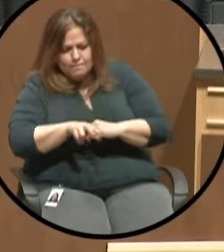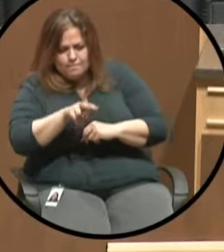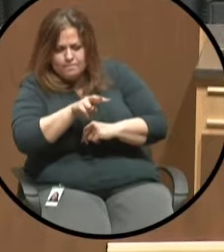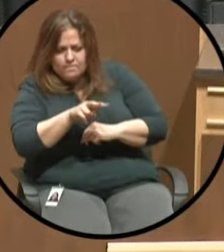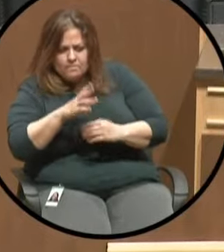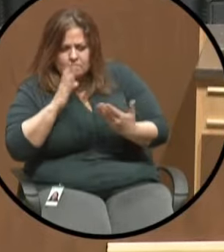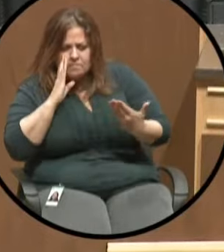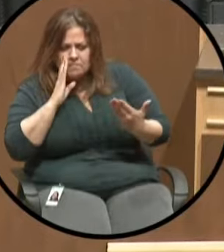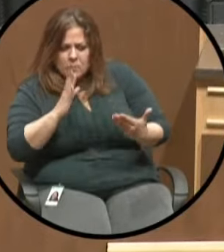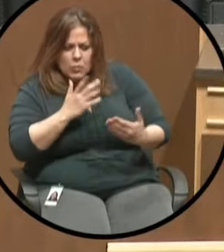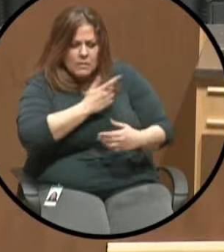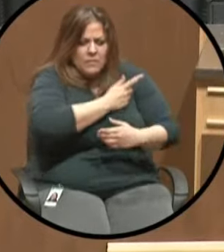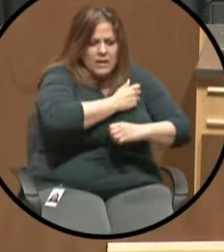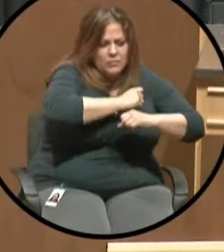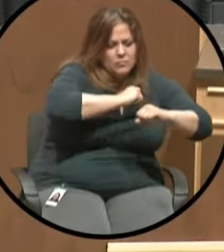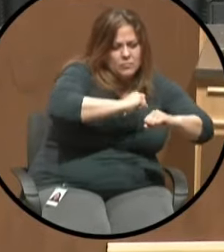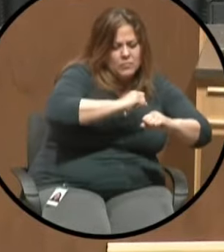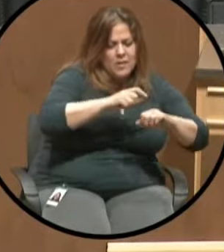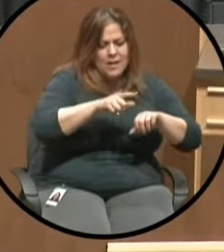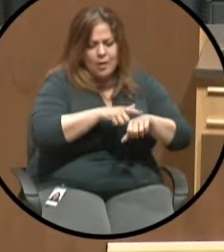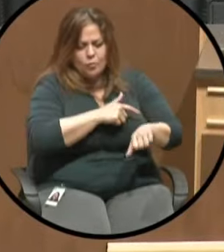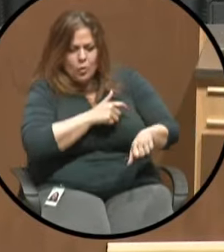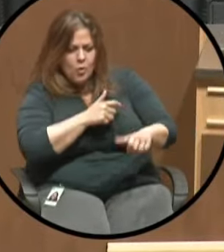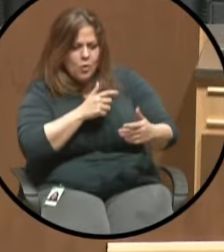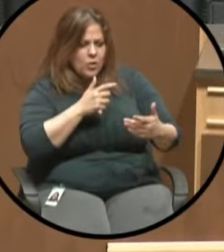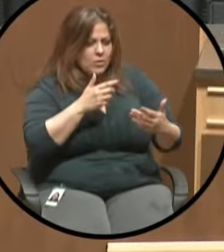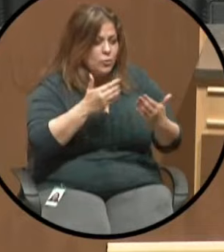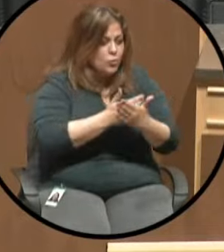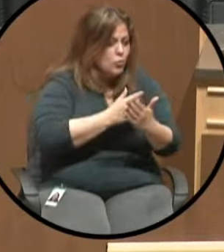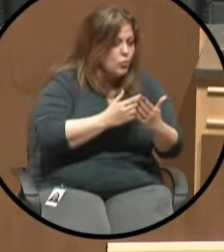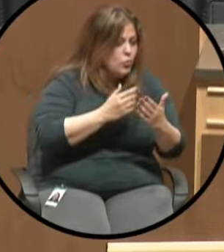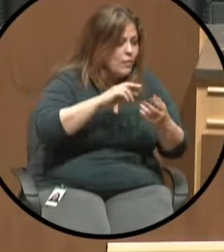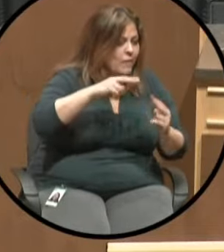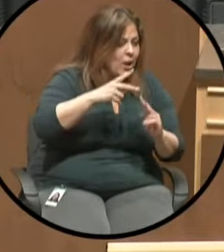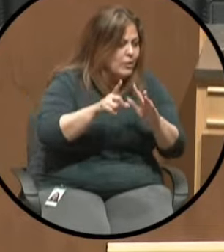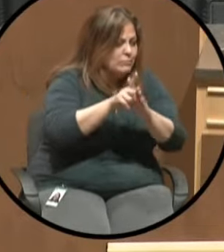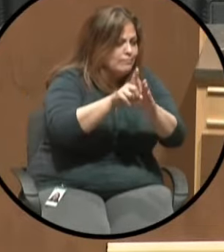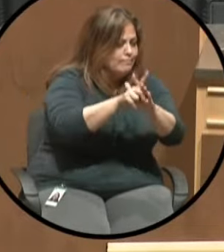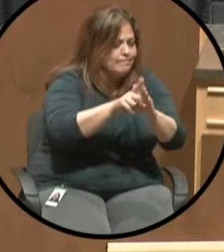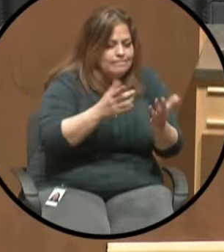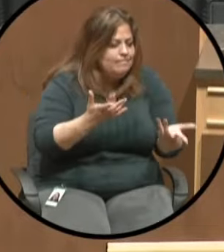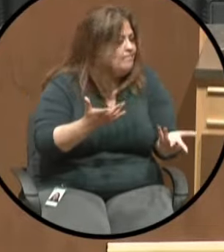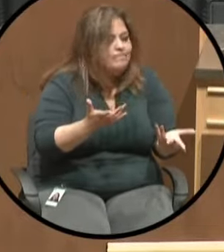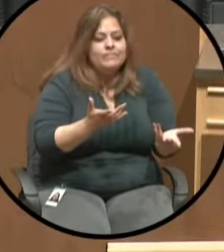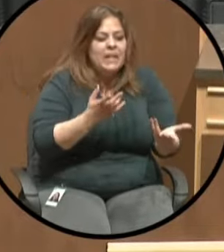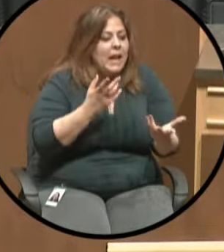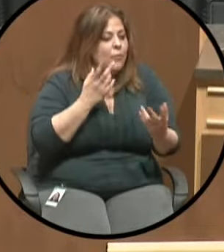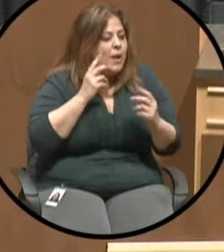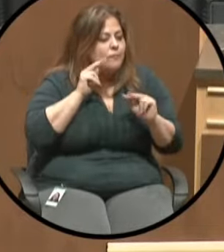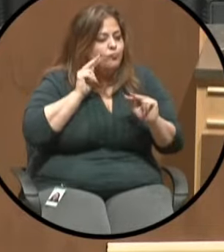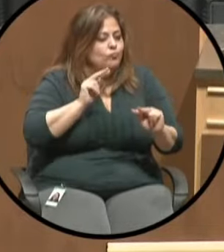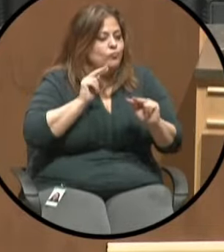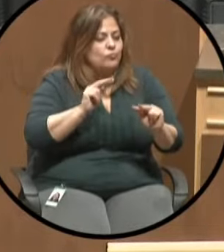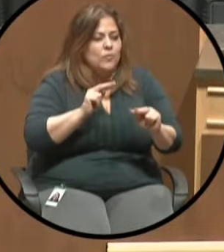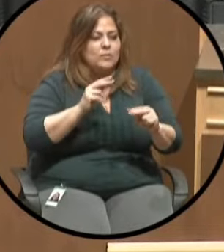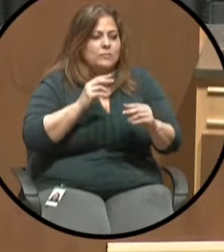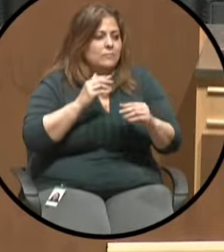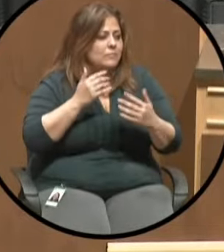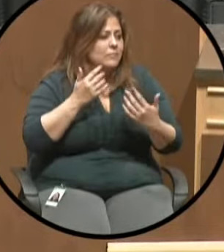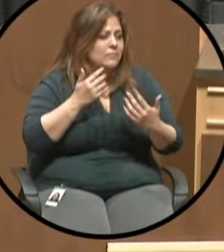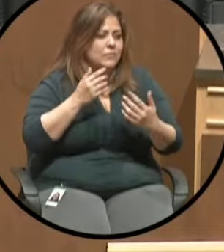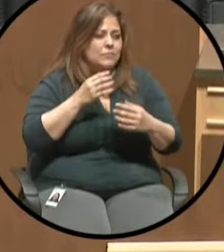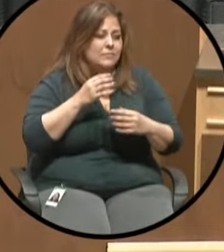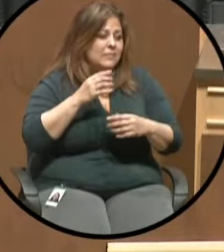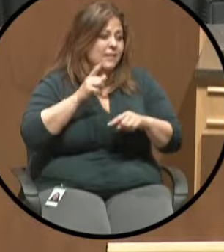variants are, which new ones begin to surface in the US, and whether or not the immunity wanes. And so still too early to